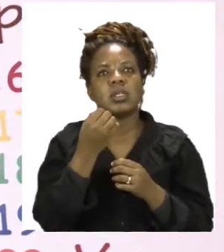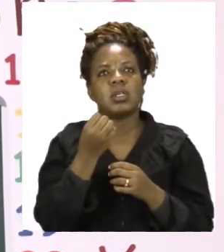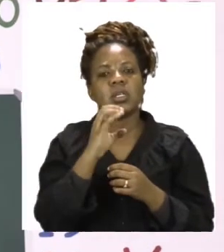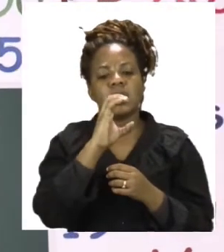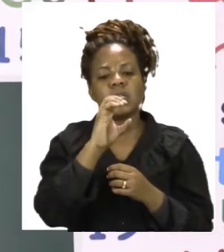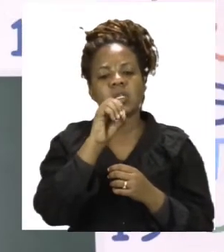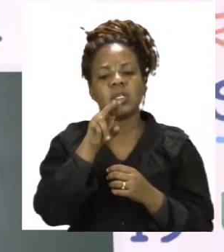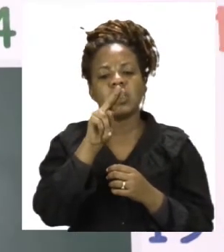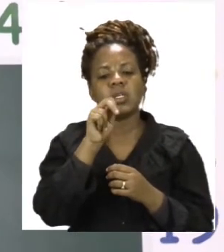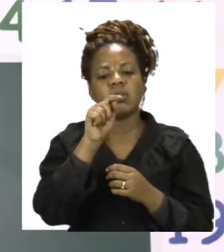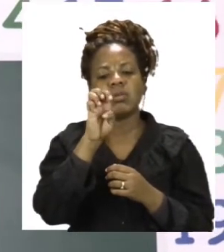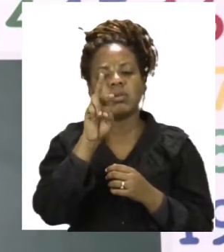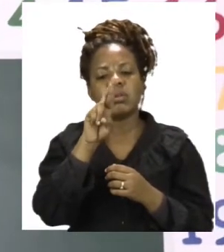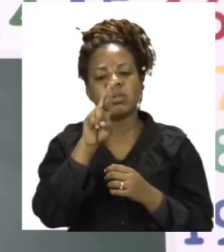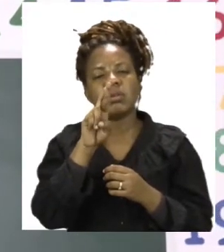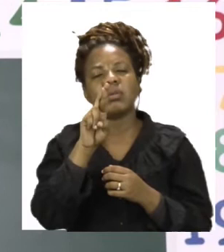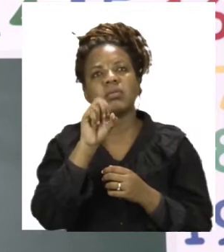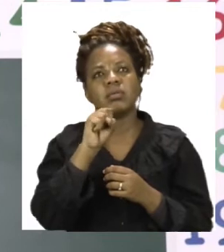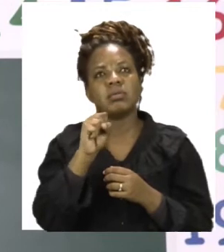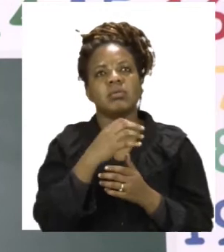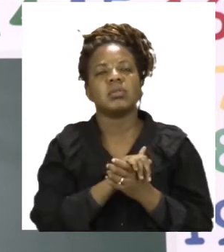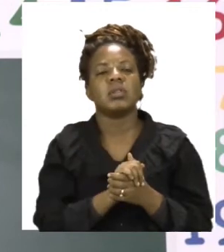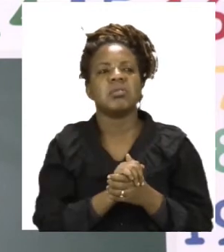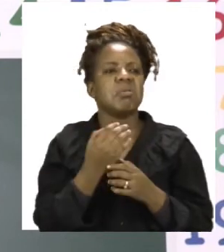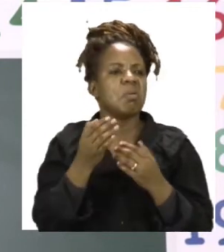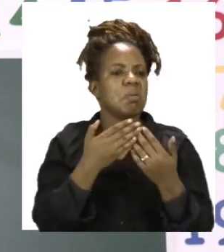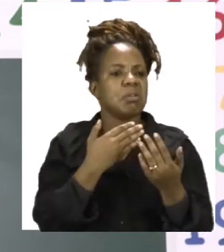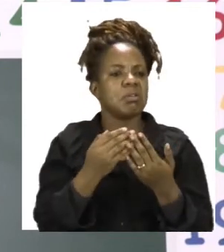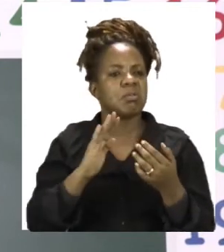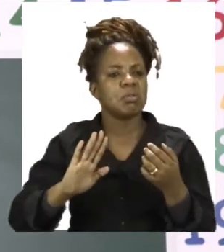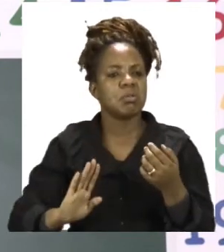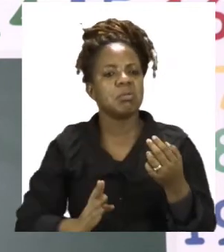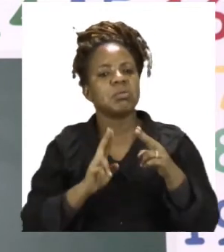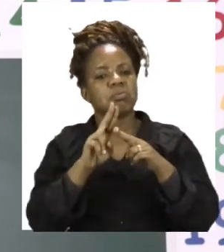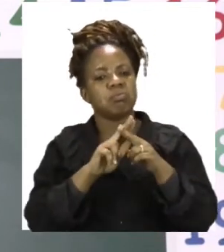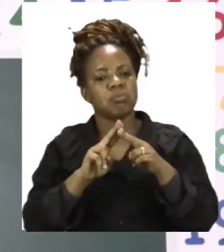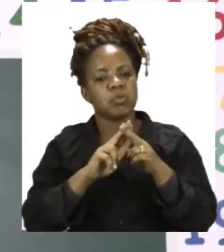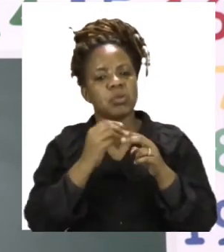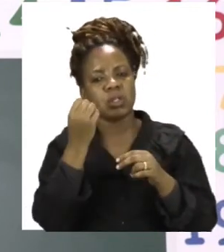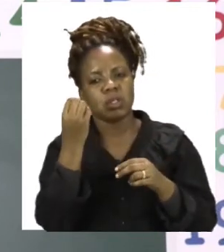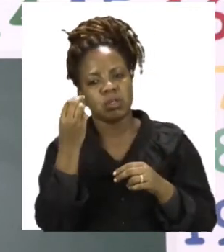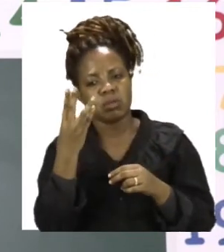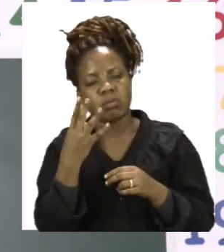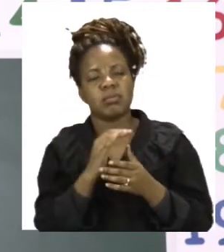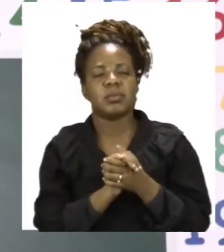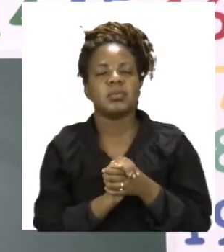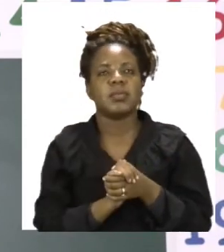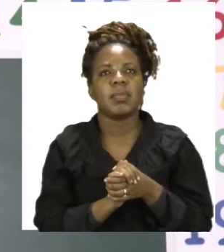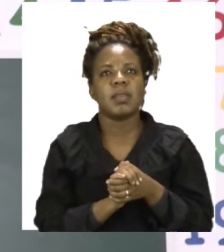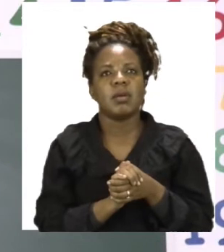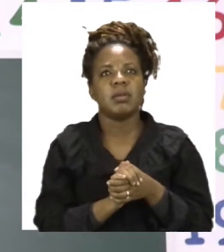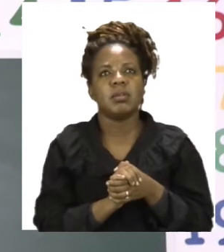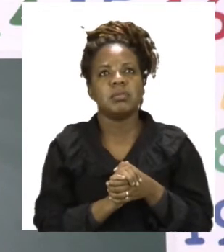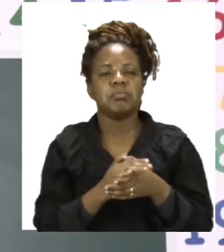normal bottle tops. Nothing special, so you can collect bottle tops at home as well and use them for counters. You can also